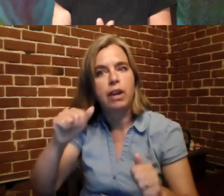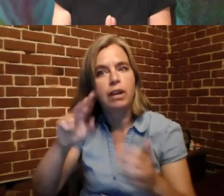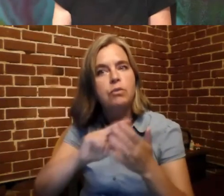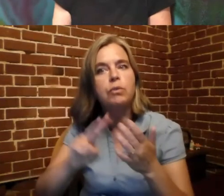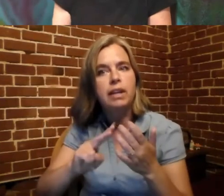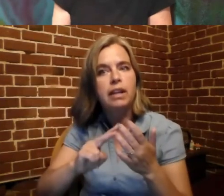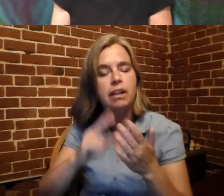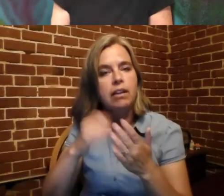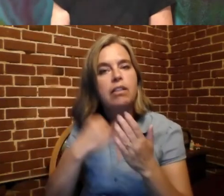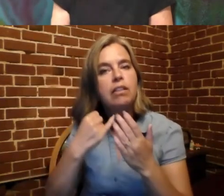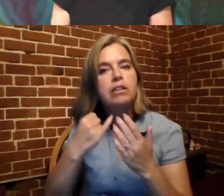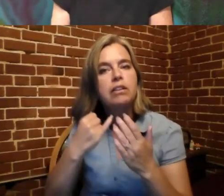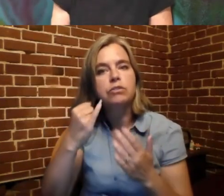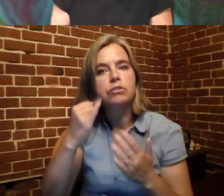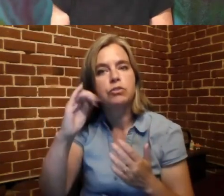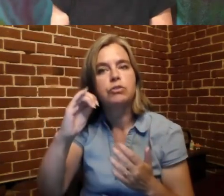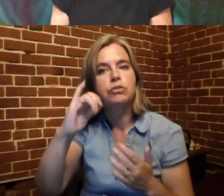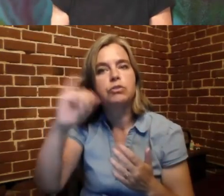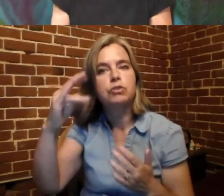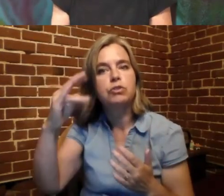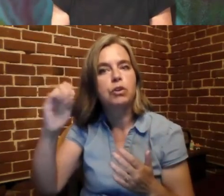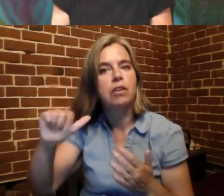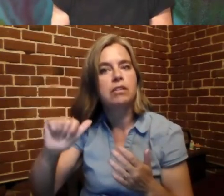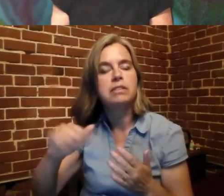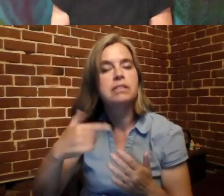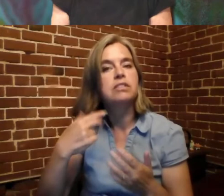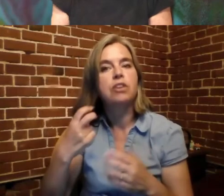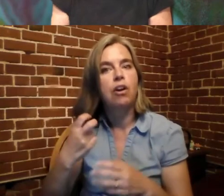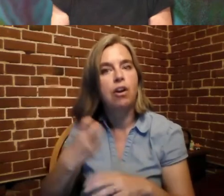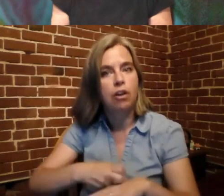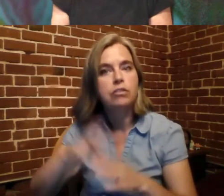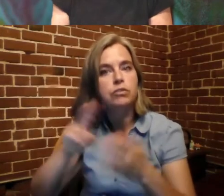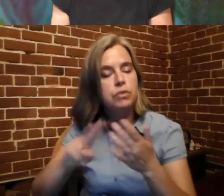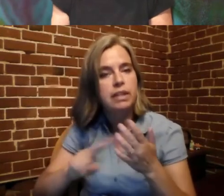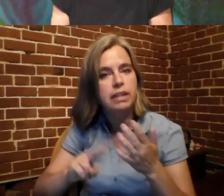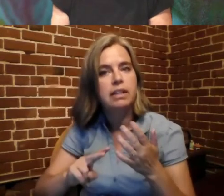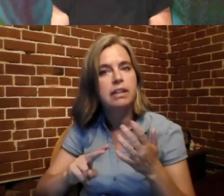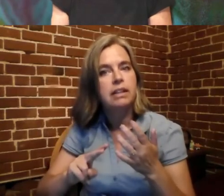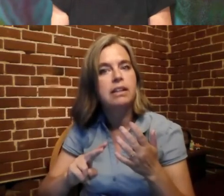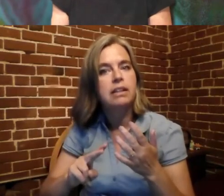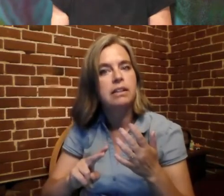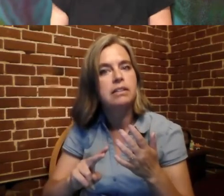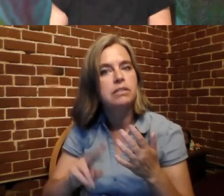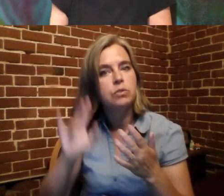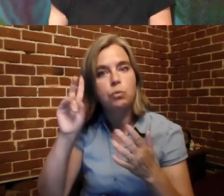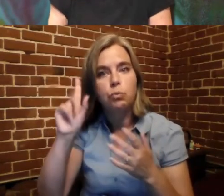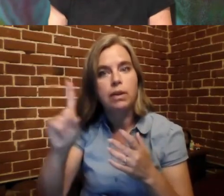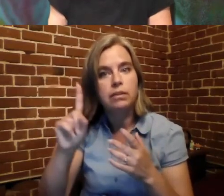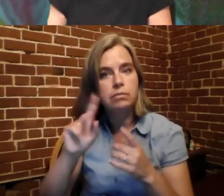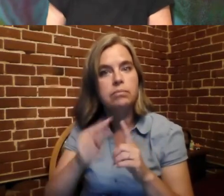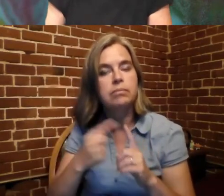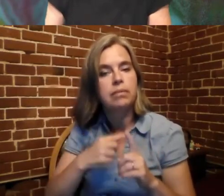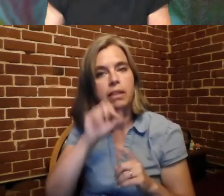were very, very difficult. So that was one aspect that I really love learning about. And then